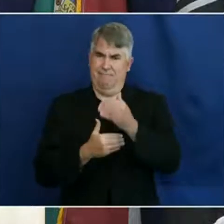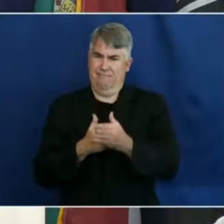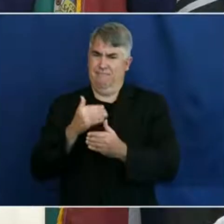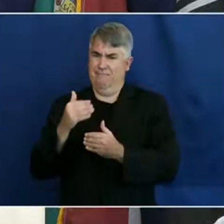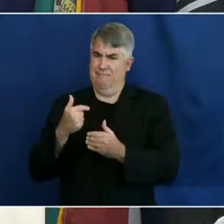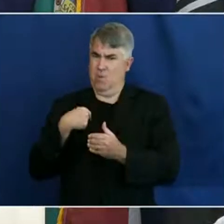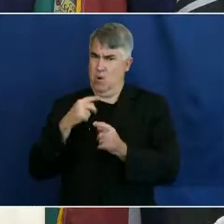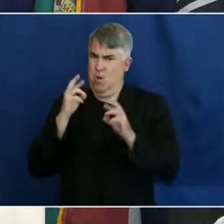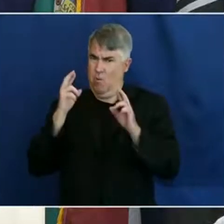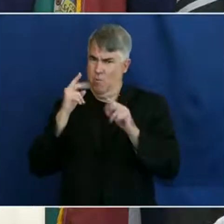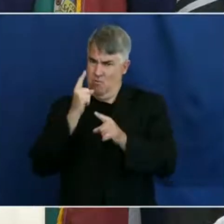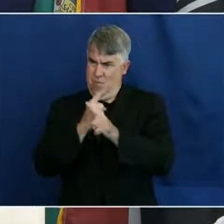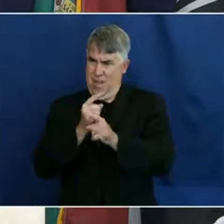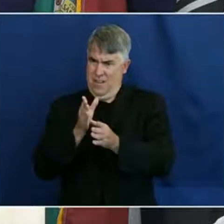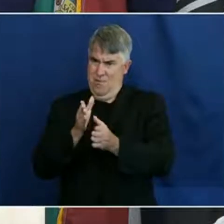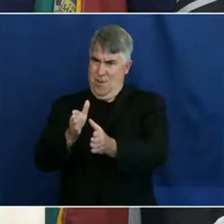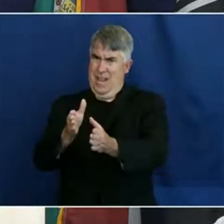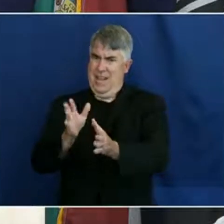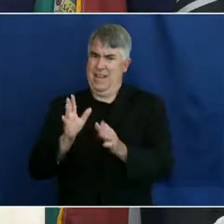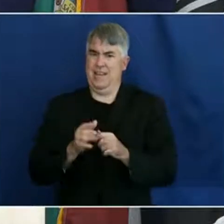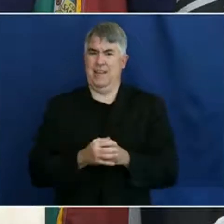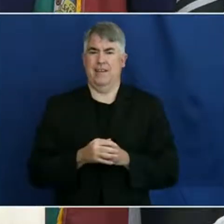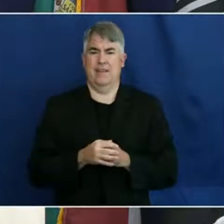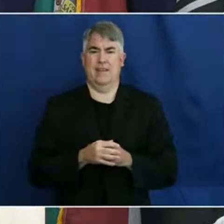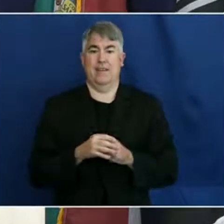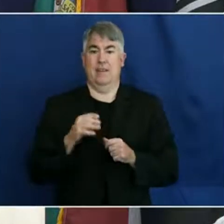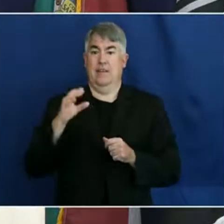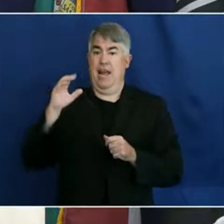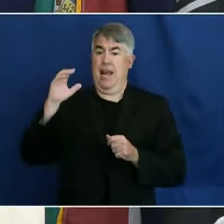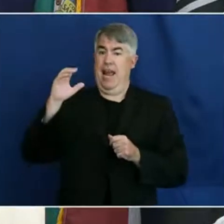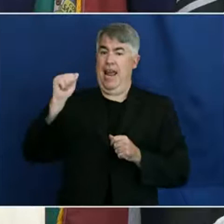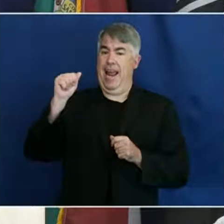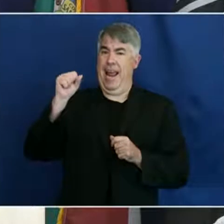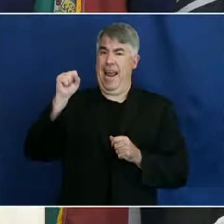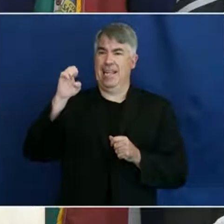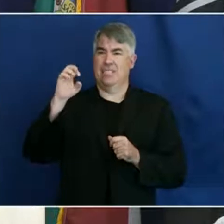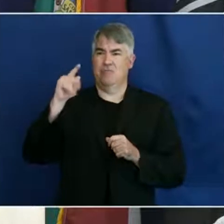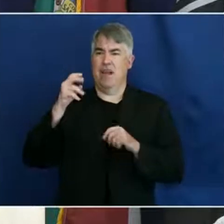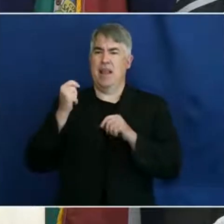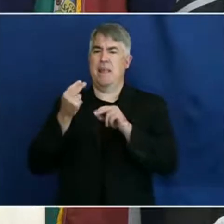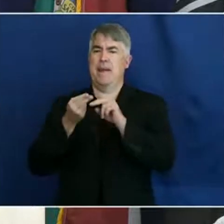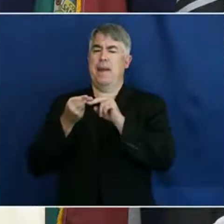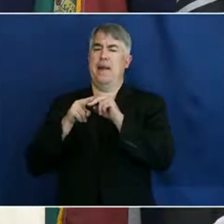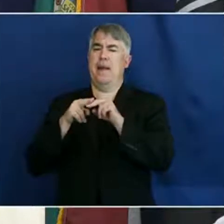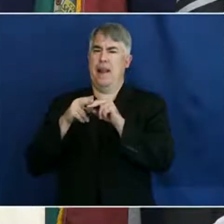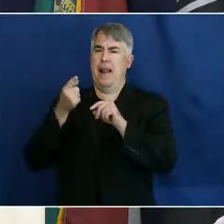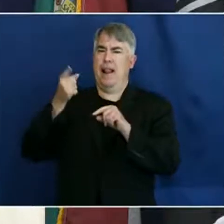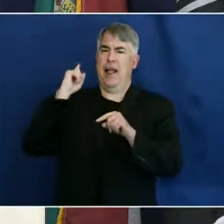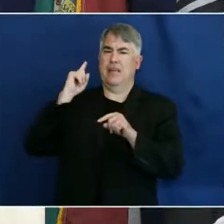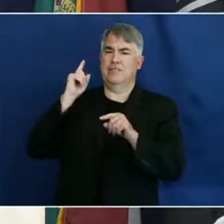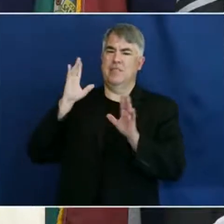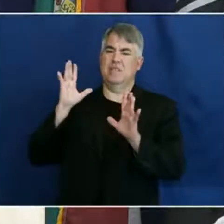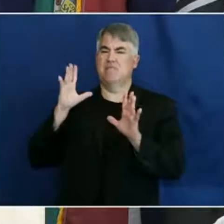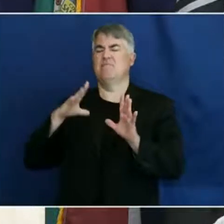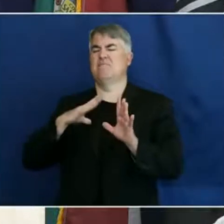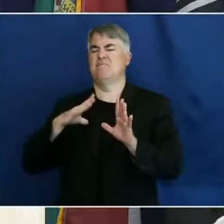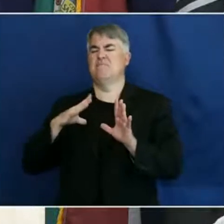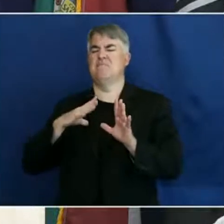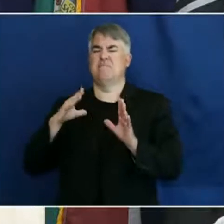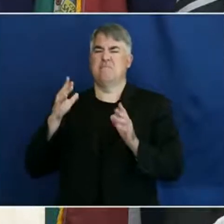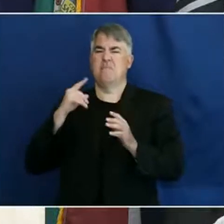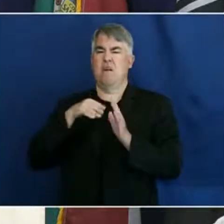going. Our case rate was a little bit higher this week than it was last week, and I think that is to be expected. As we